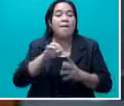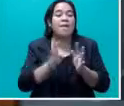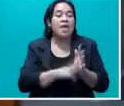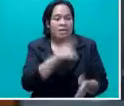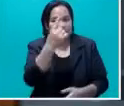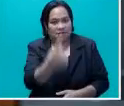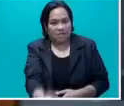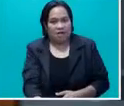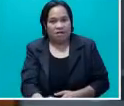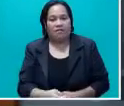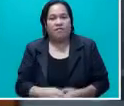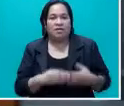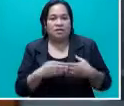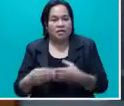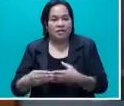Bainimarama himself.